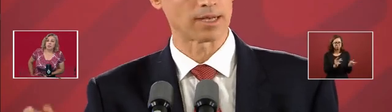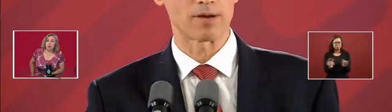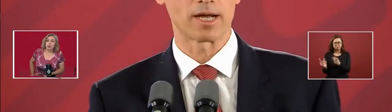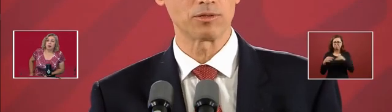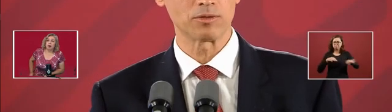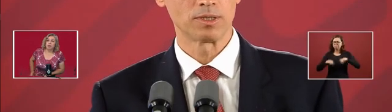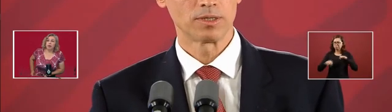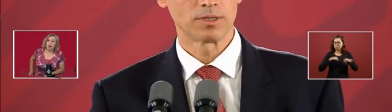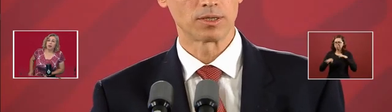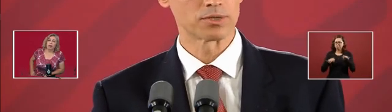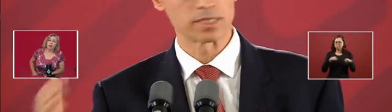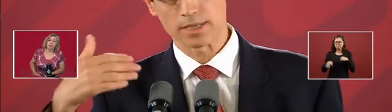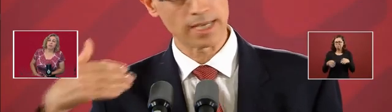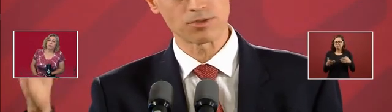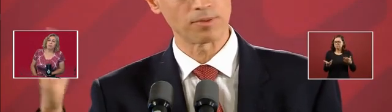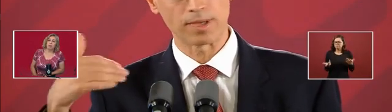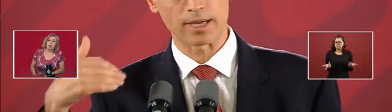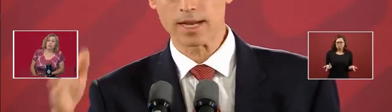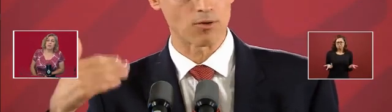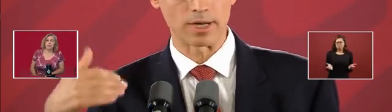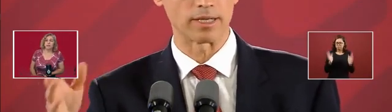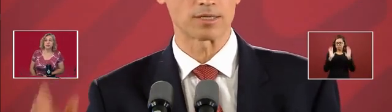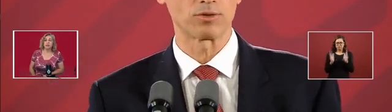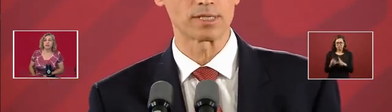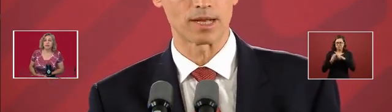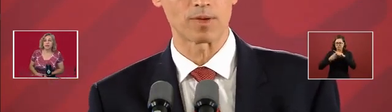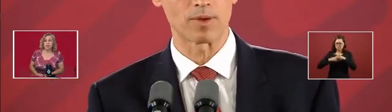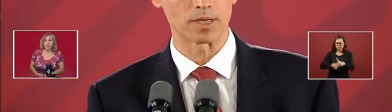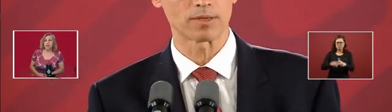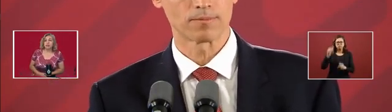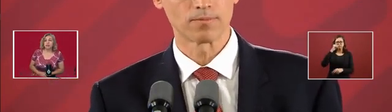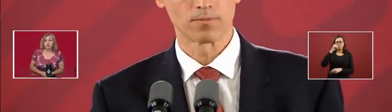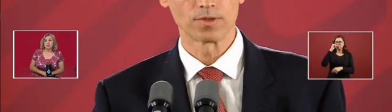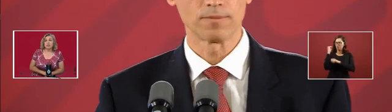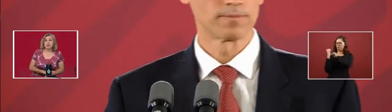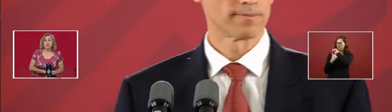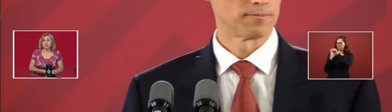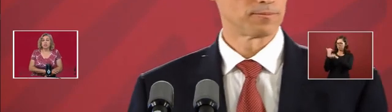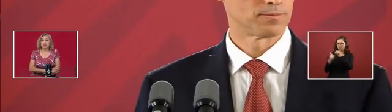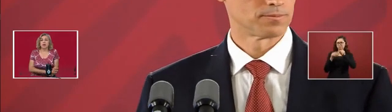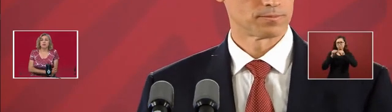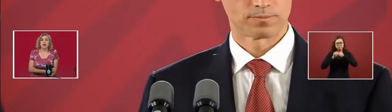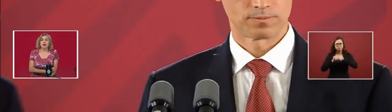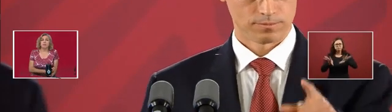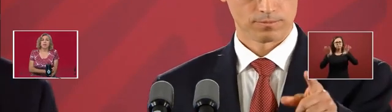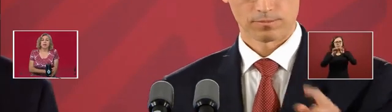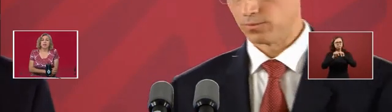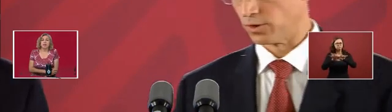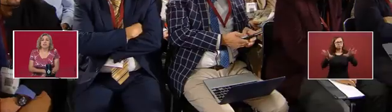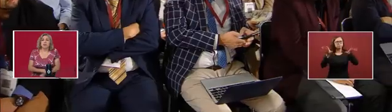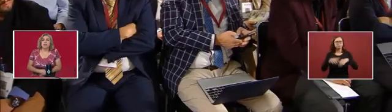The phrase is wash, clean, and cover, and turn over.